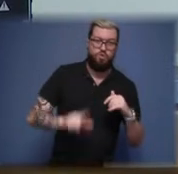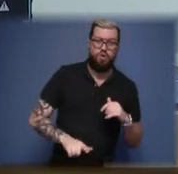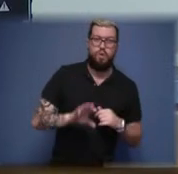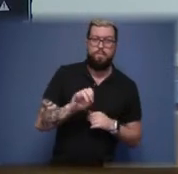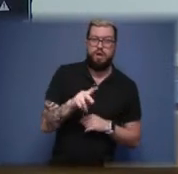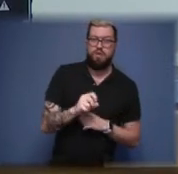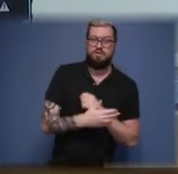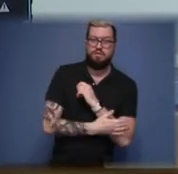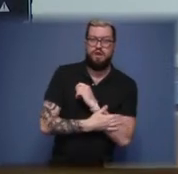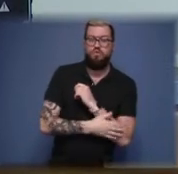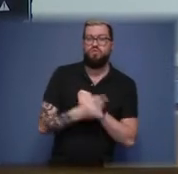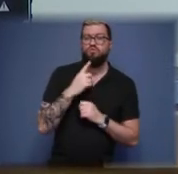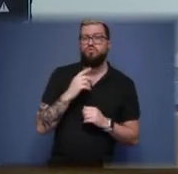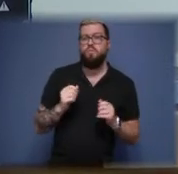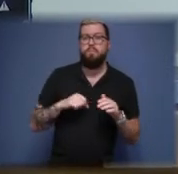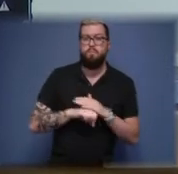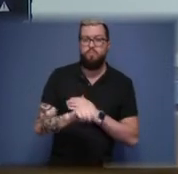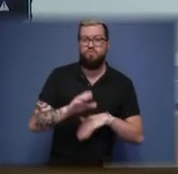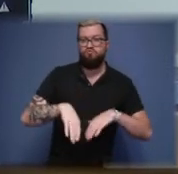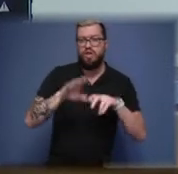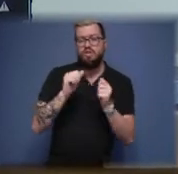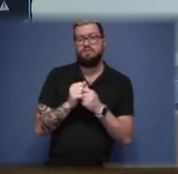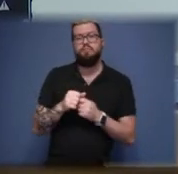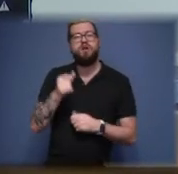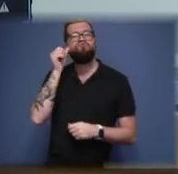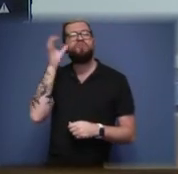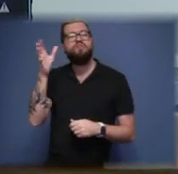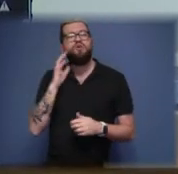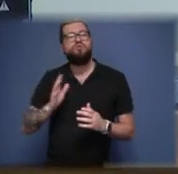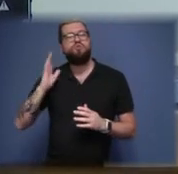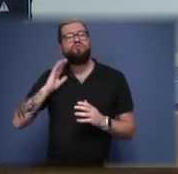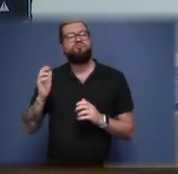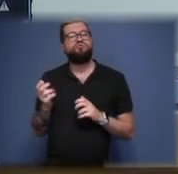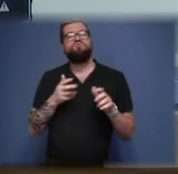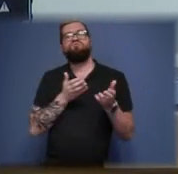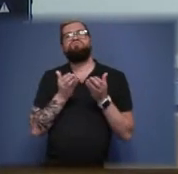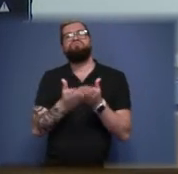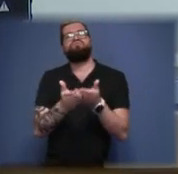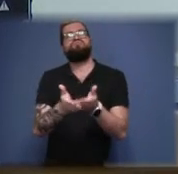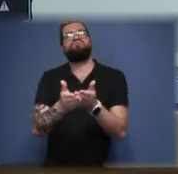raised here. And my grandfather used to take me out on his little 16-foot boat.